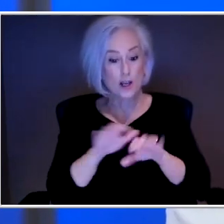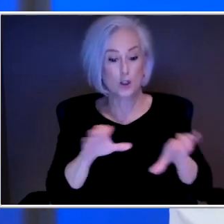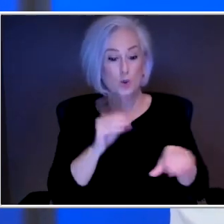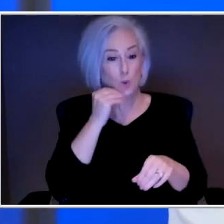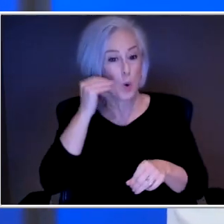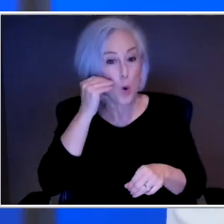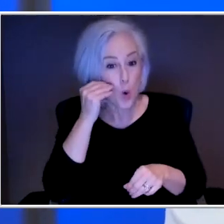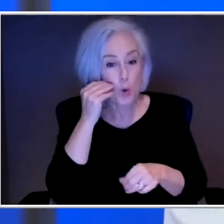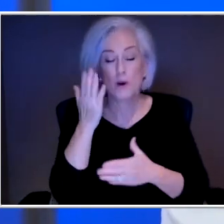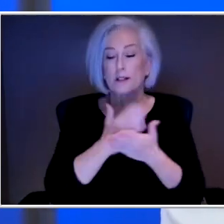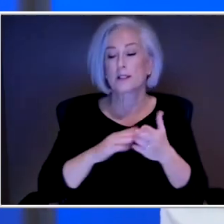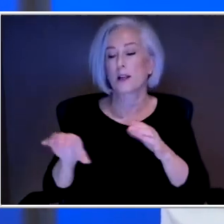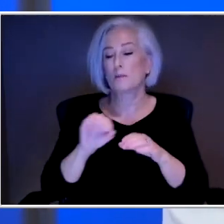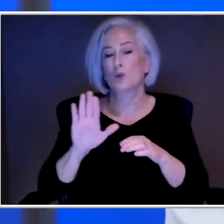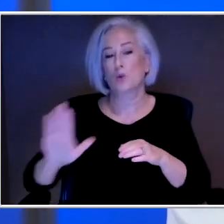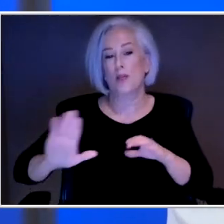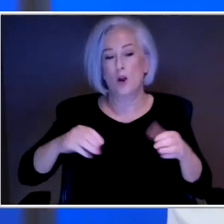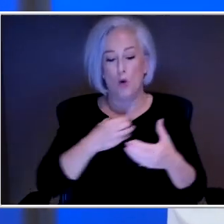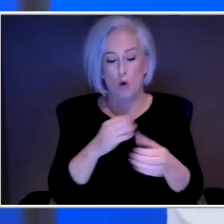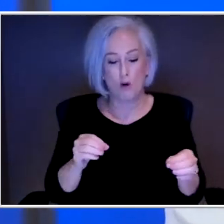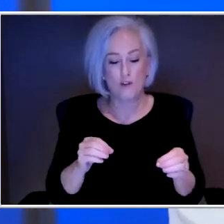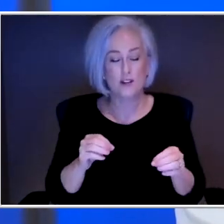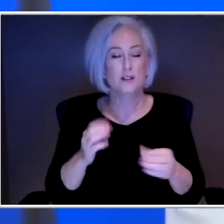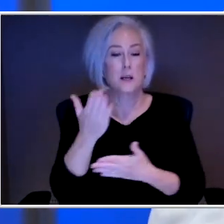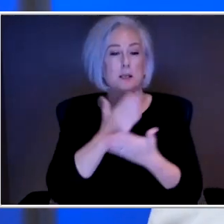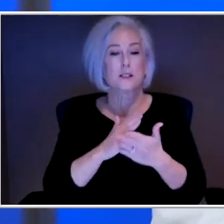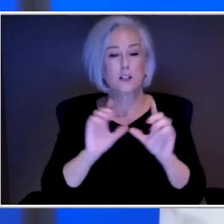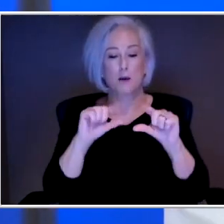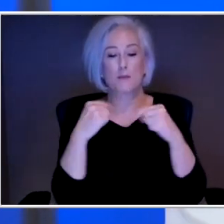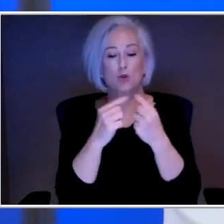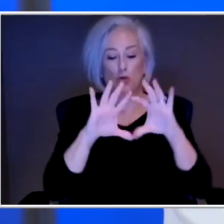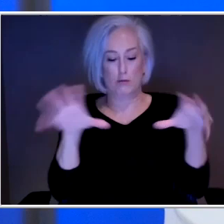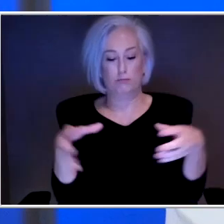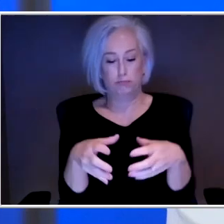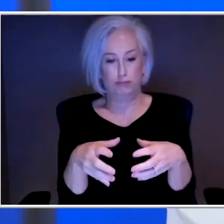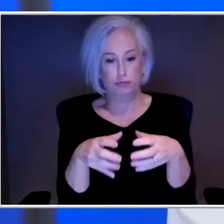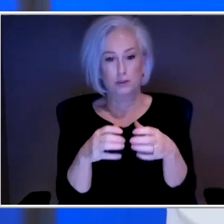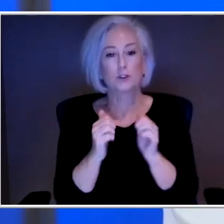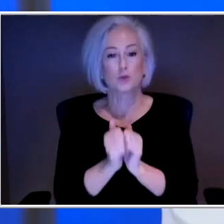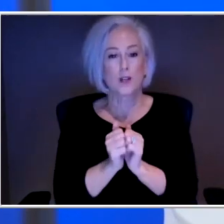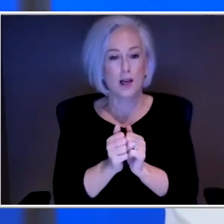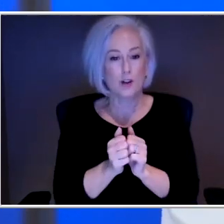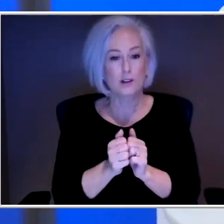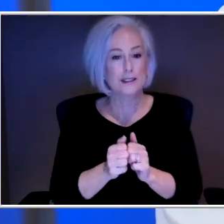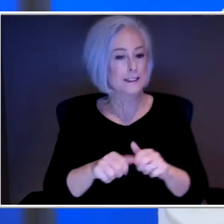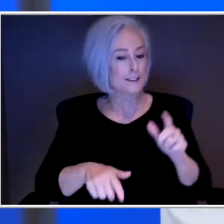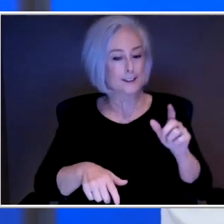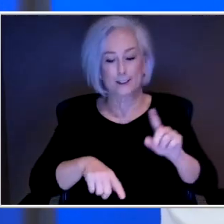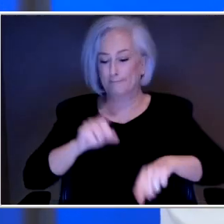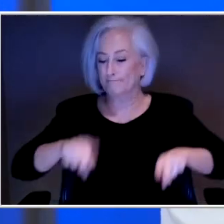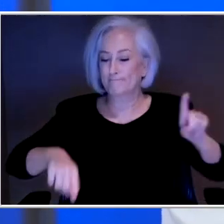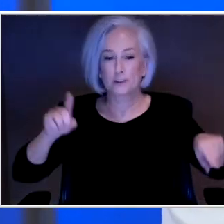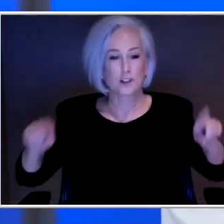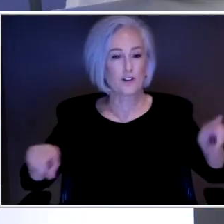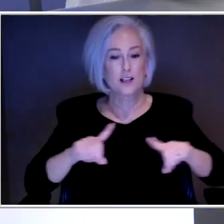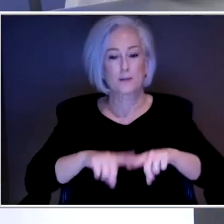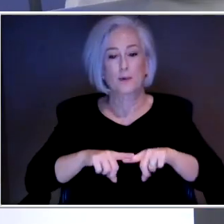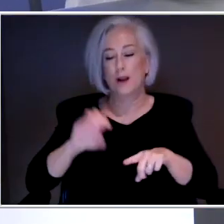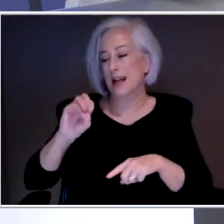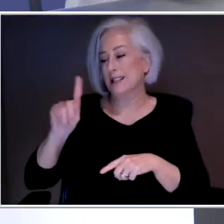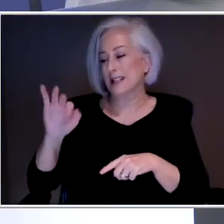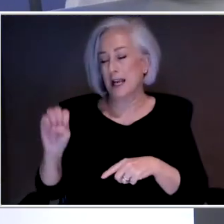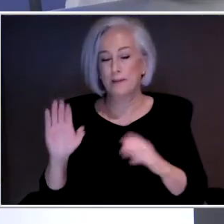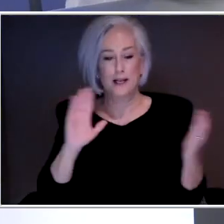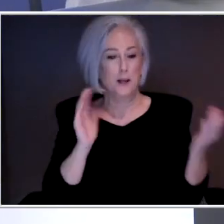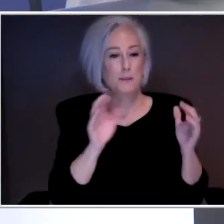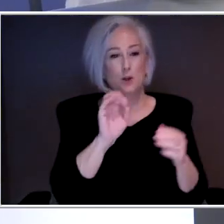do it in the office or in like group settings. It's a kind of a wild, wild west with ketamine derivatives as opposed to S-ketamine. Is this ever a first line